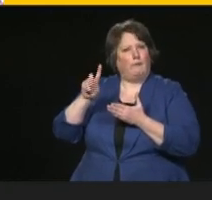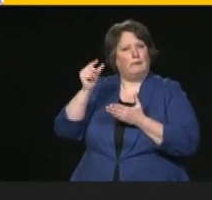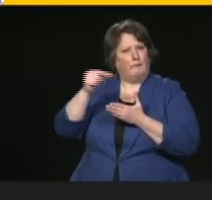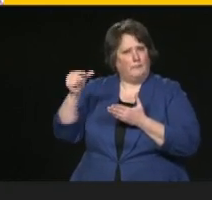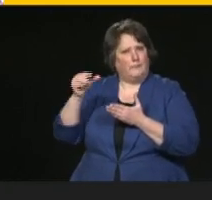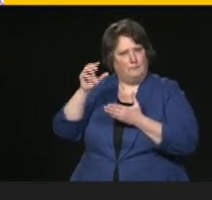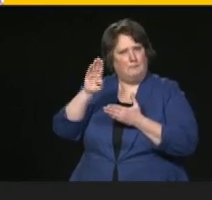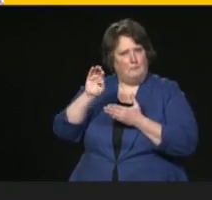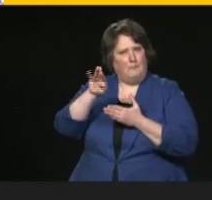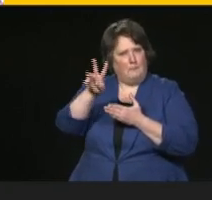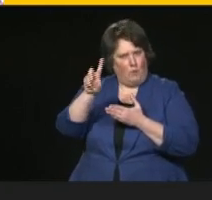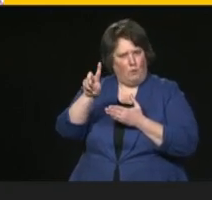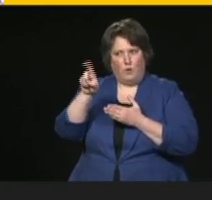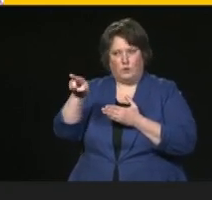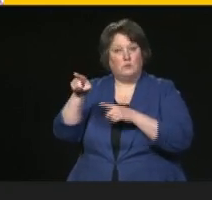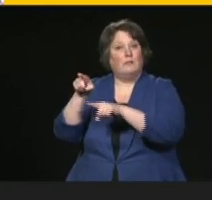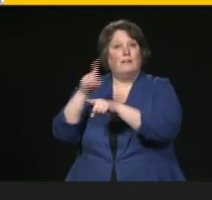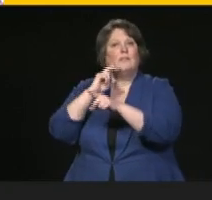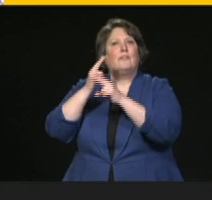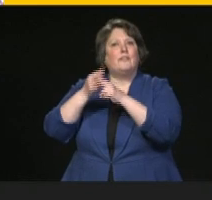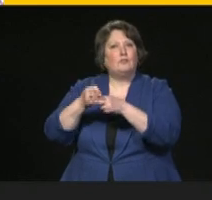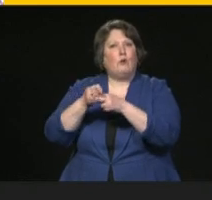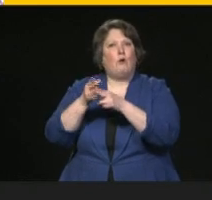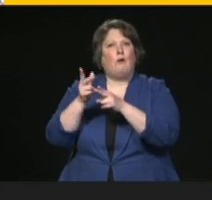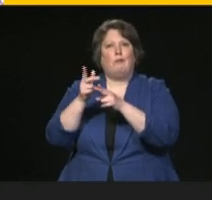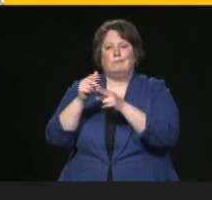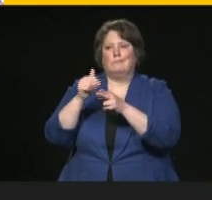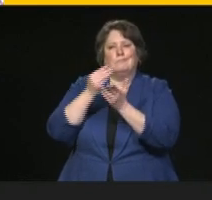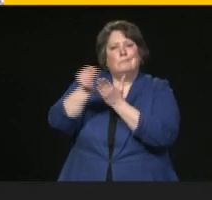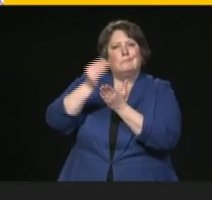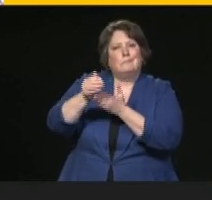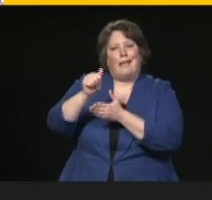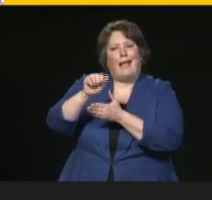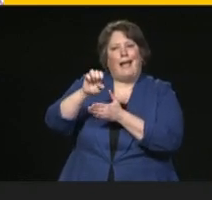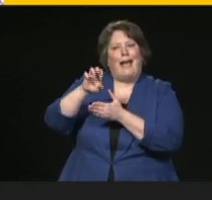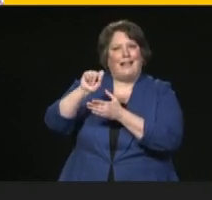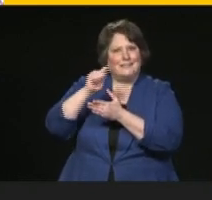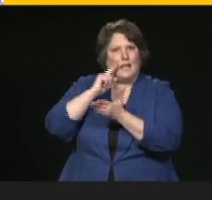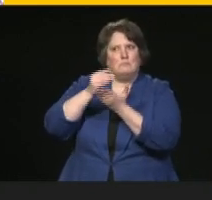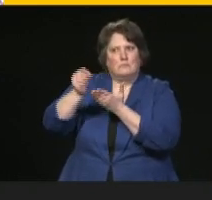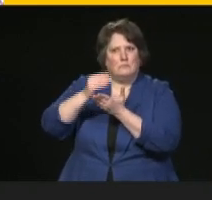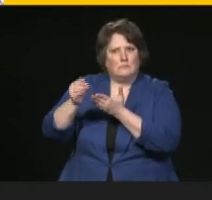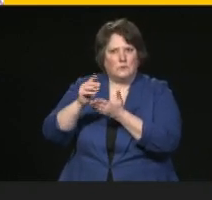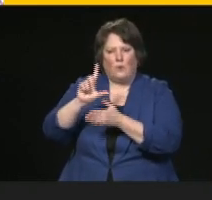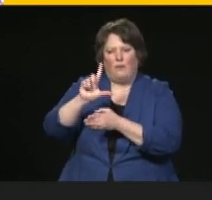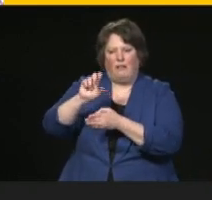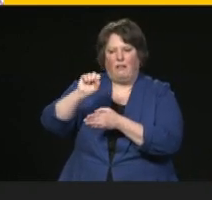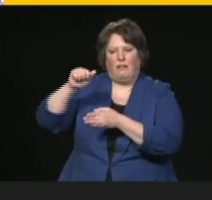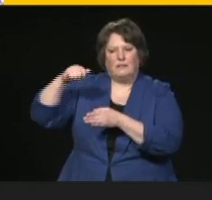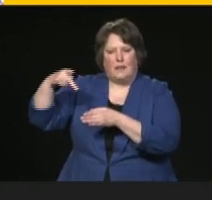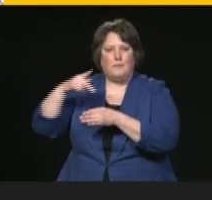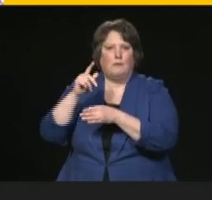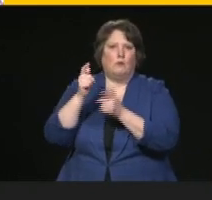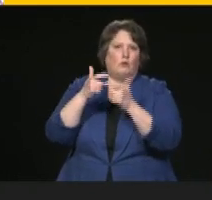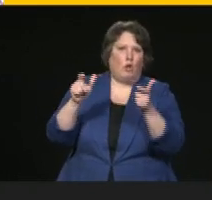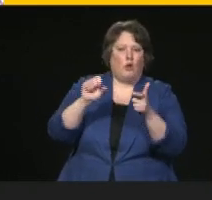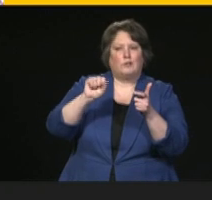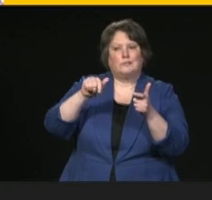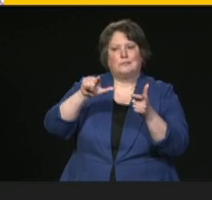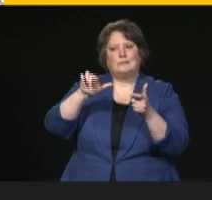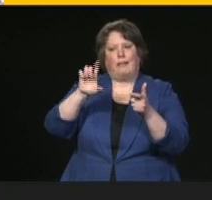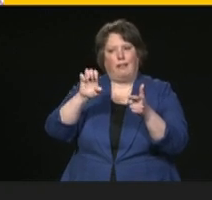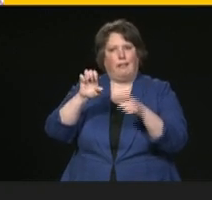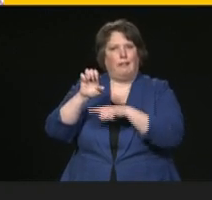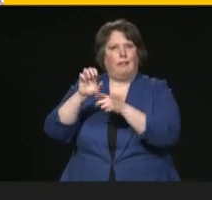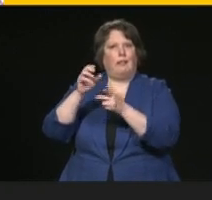large-scale asset purchases, LSAPs. But many prefer to use the term quantitative easing, or